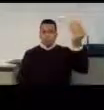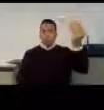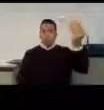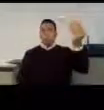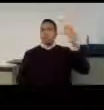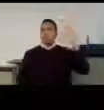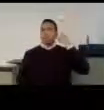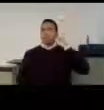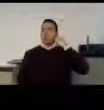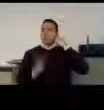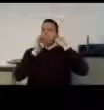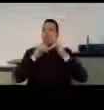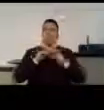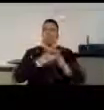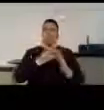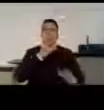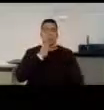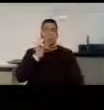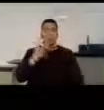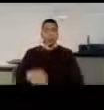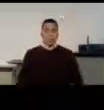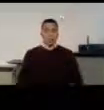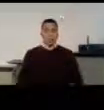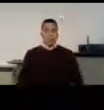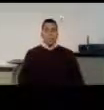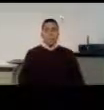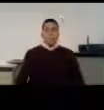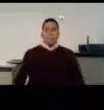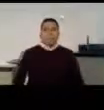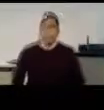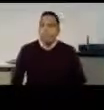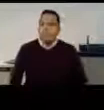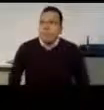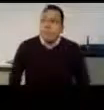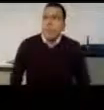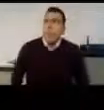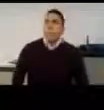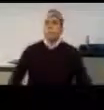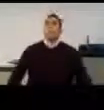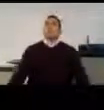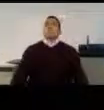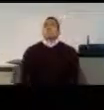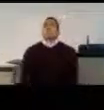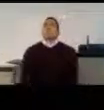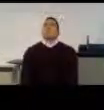up your hand, and we'll get started in just a minute. Thank you.